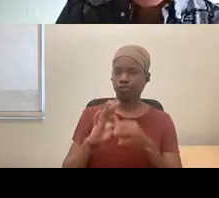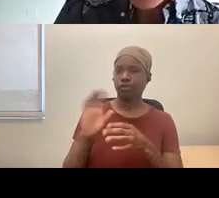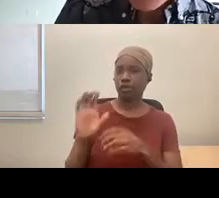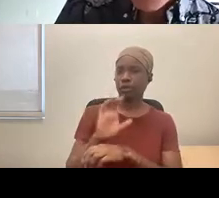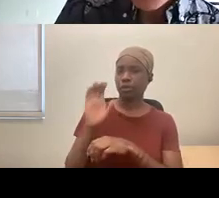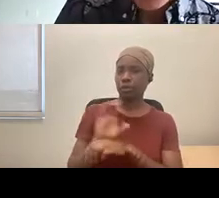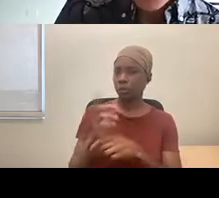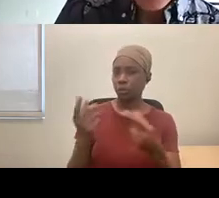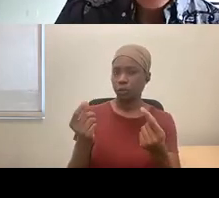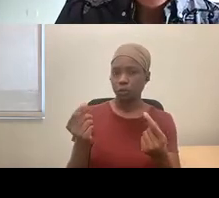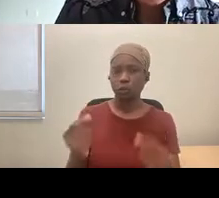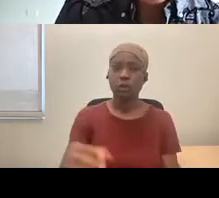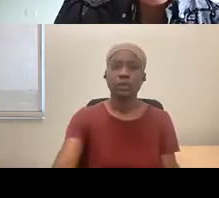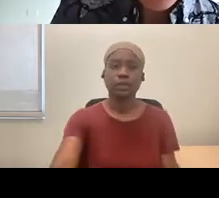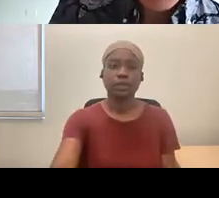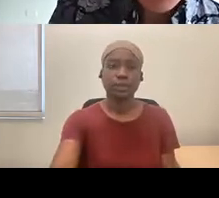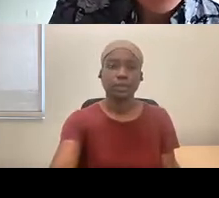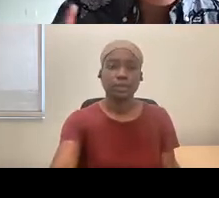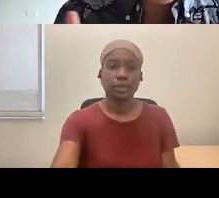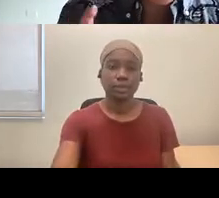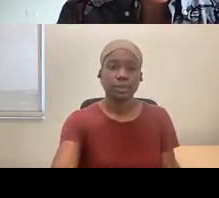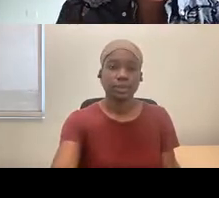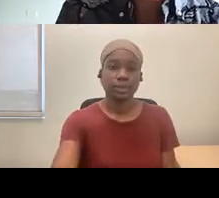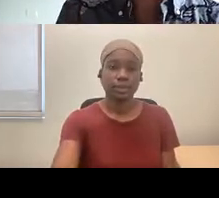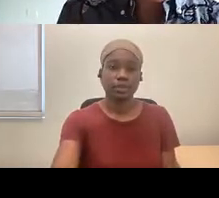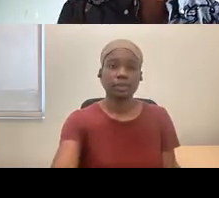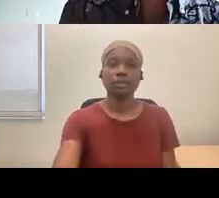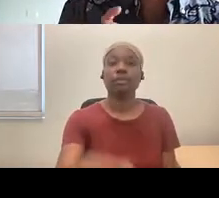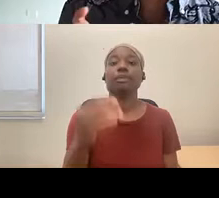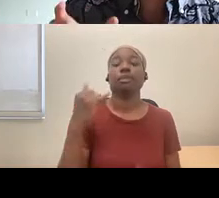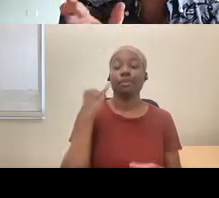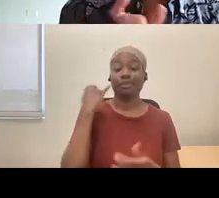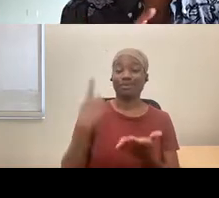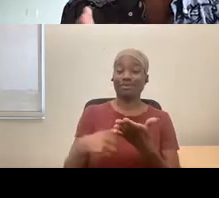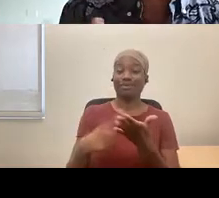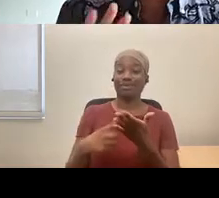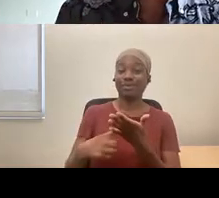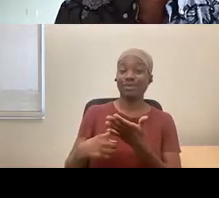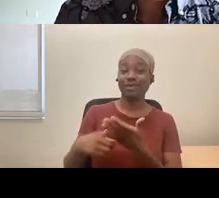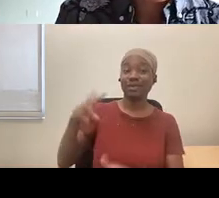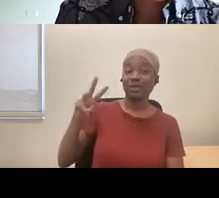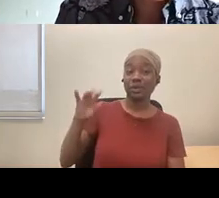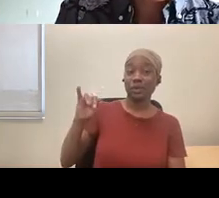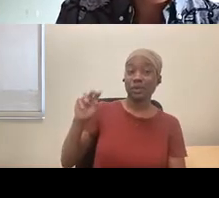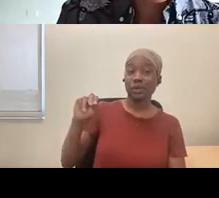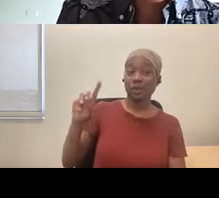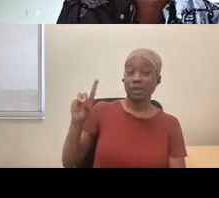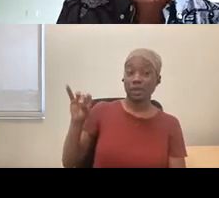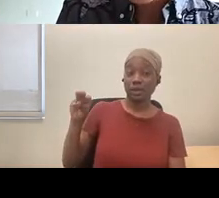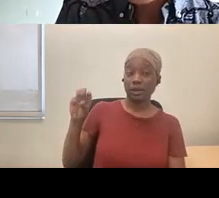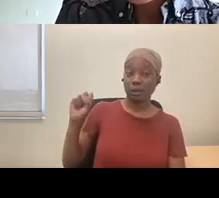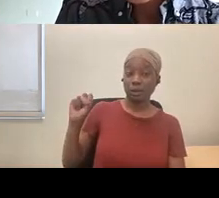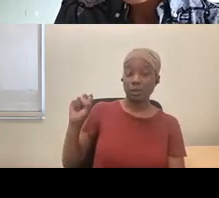think they're both about as controllable at this point. So if we're talking about Windows and Macs, I do think we have about the same kinds of controls on